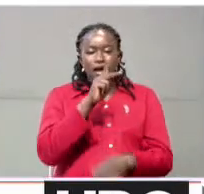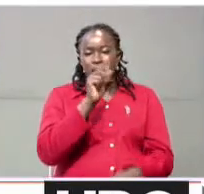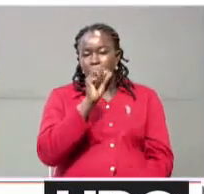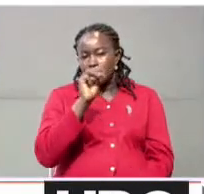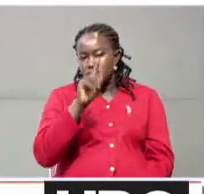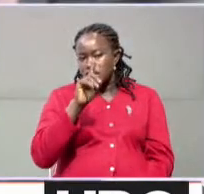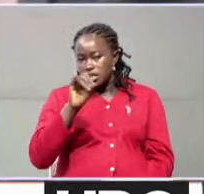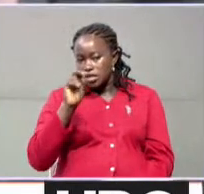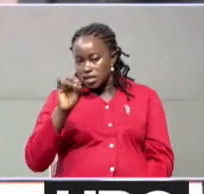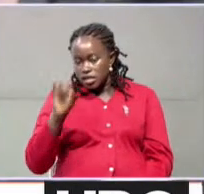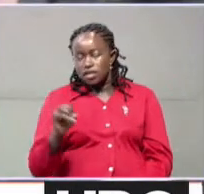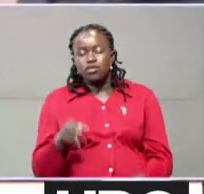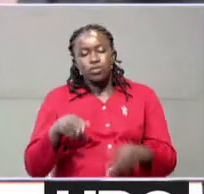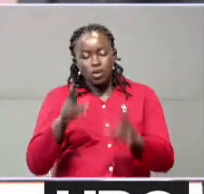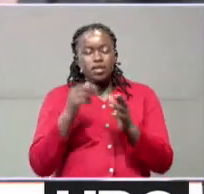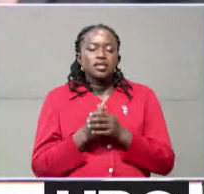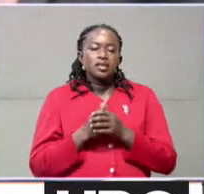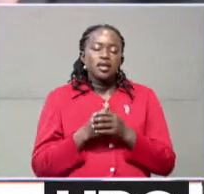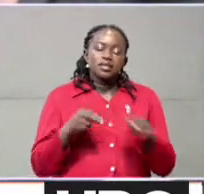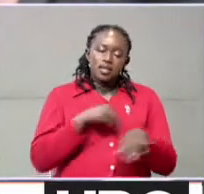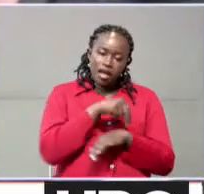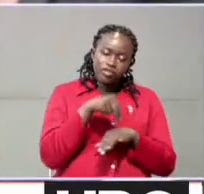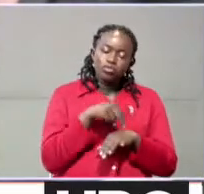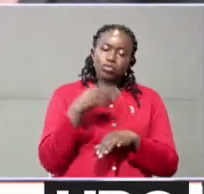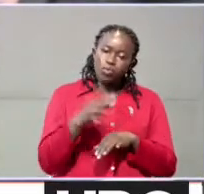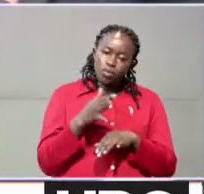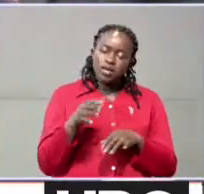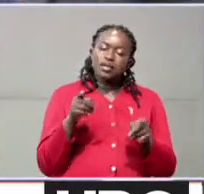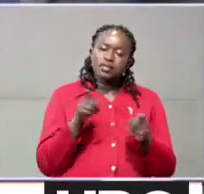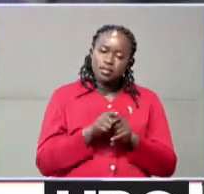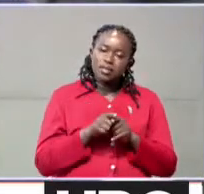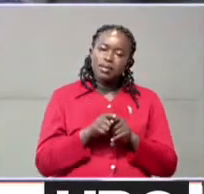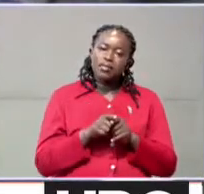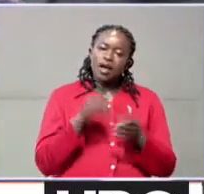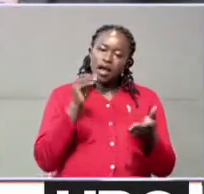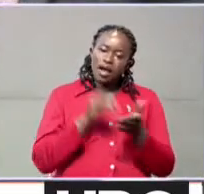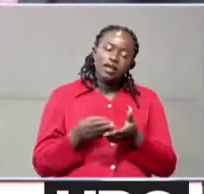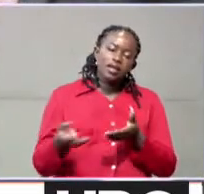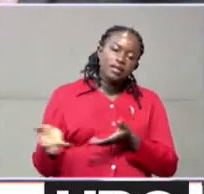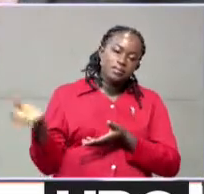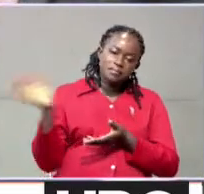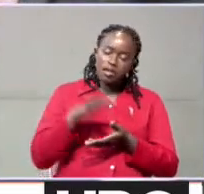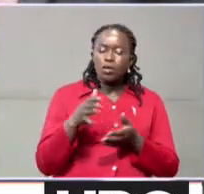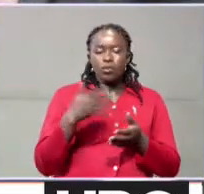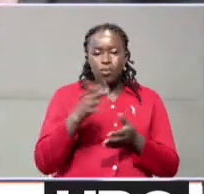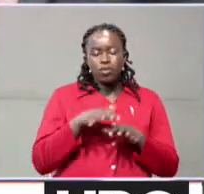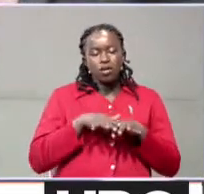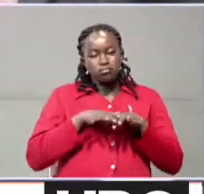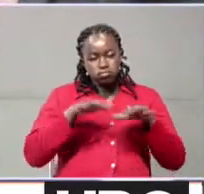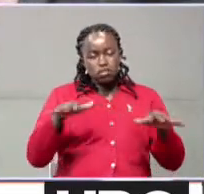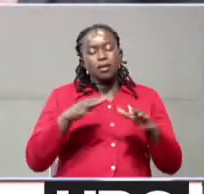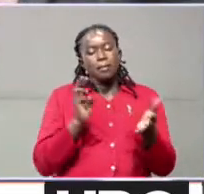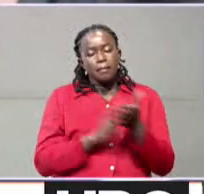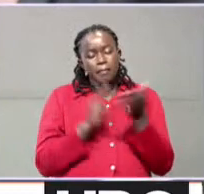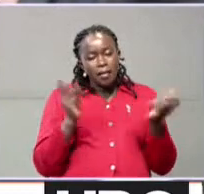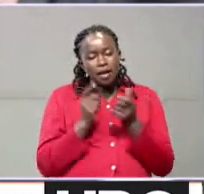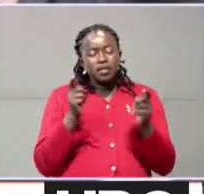national water storage corporation has restored water supply in embarrassing and surrounding areas